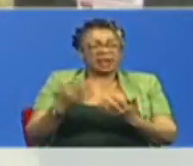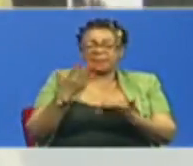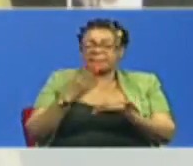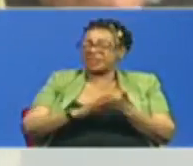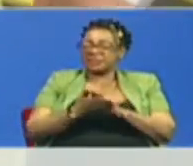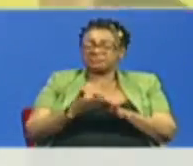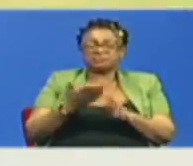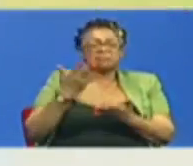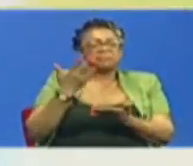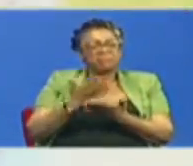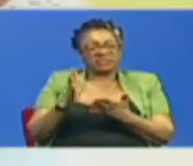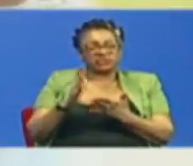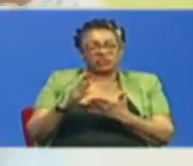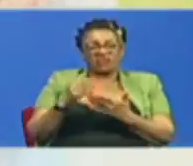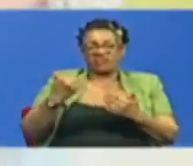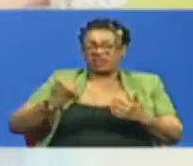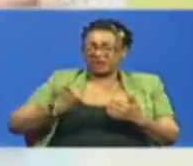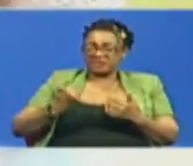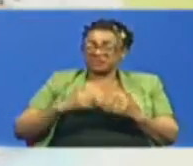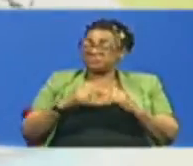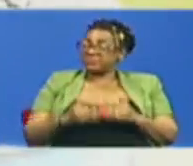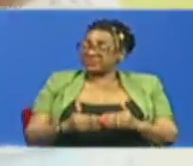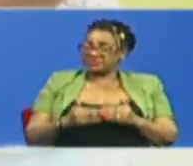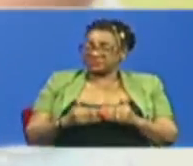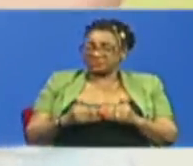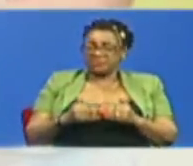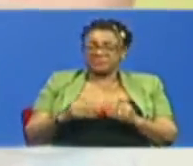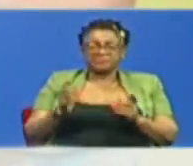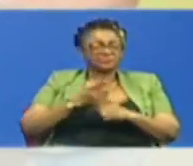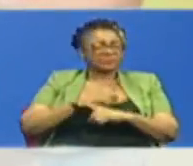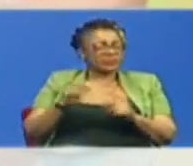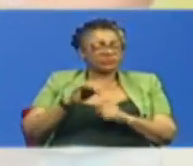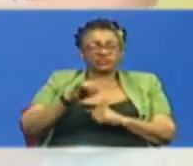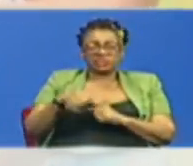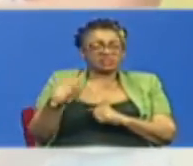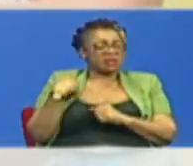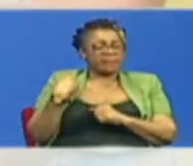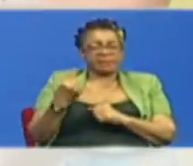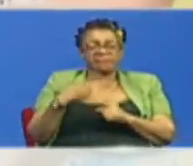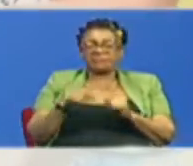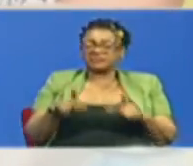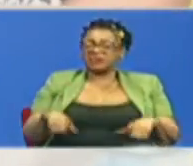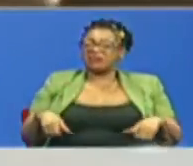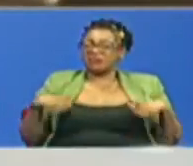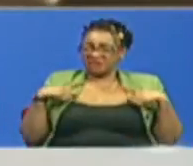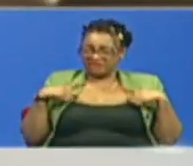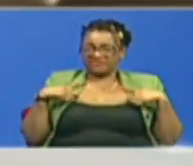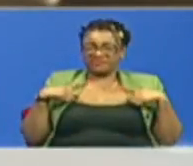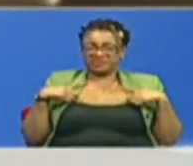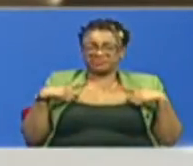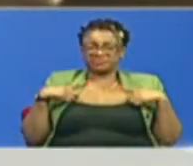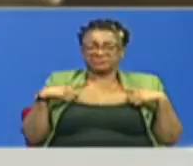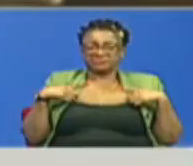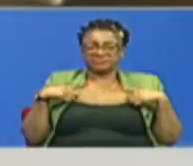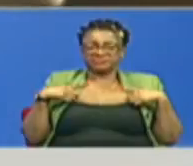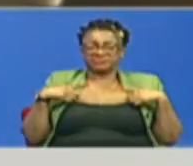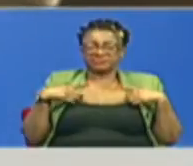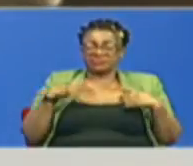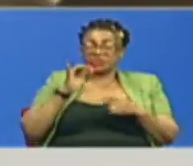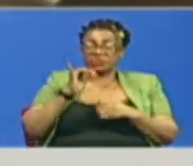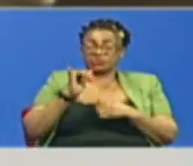pregnancy statistics. It is not just a number, but lives that are being lost as well. These 13